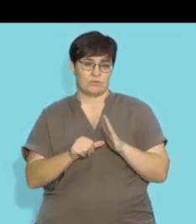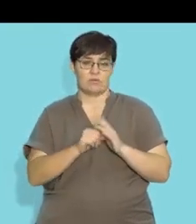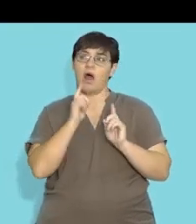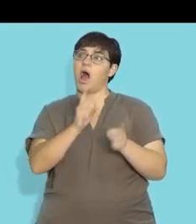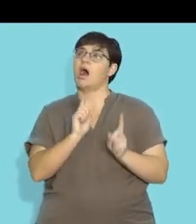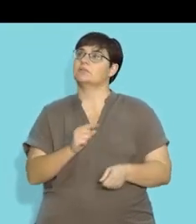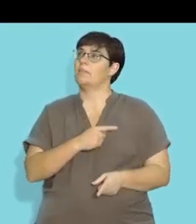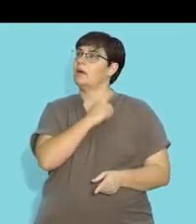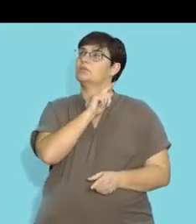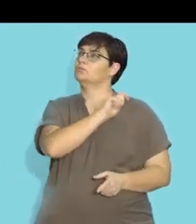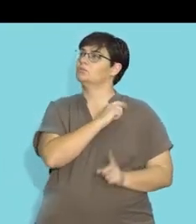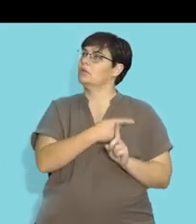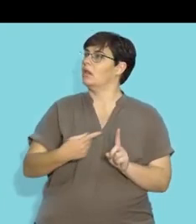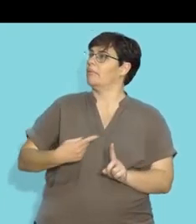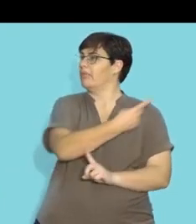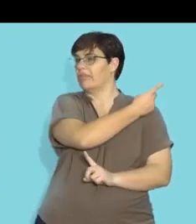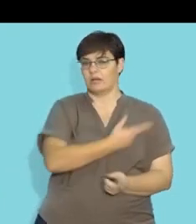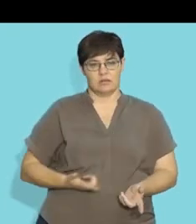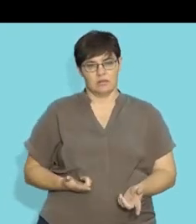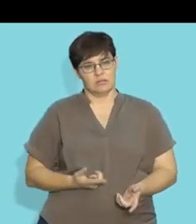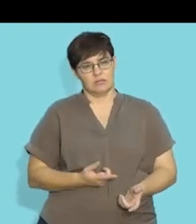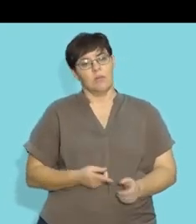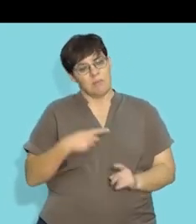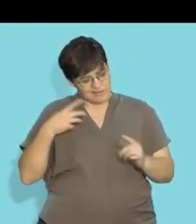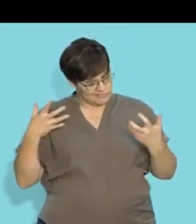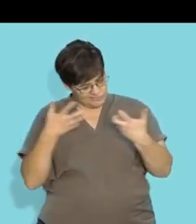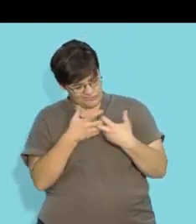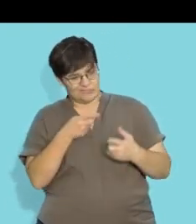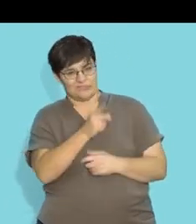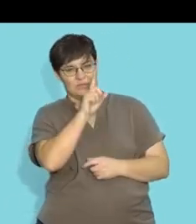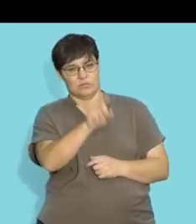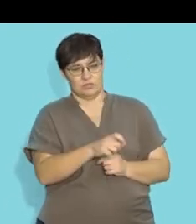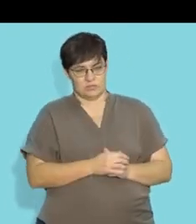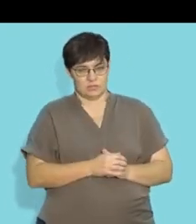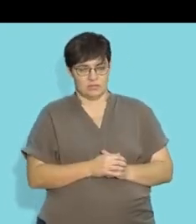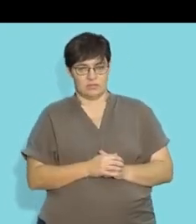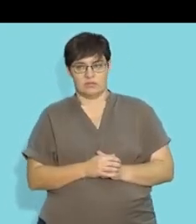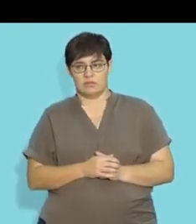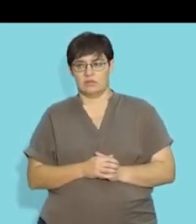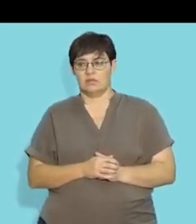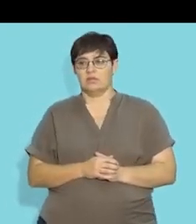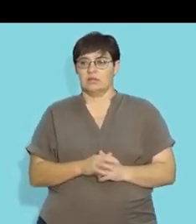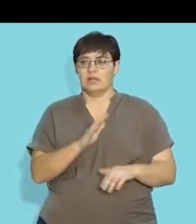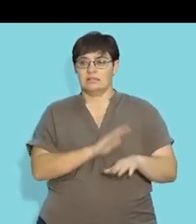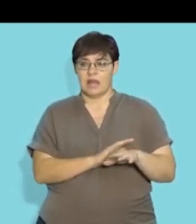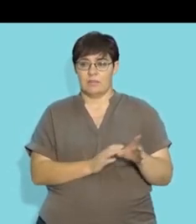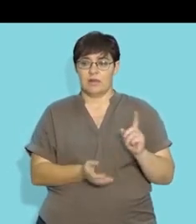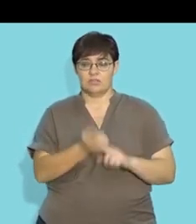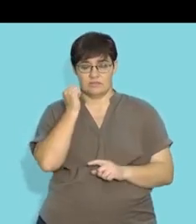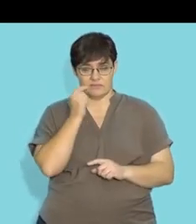It's pointless to answer the question because you might be answering something wrong, okay? The times